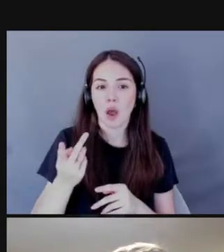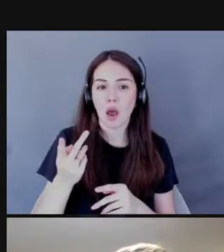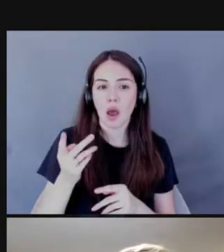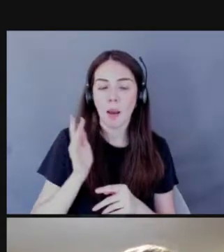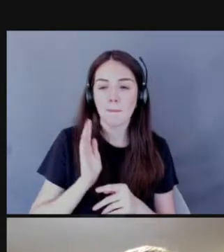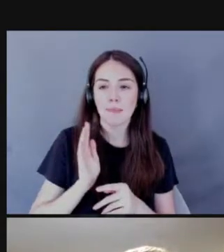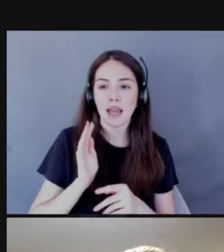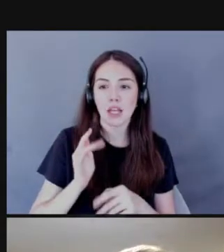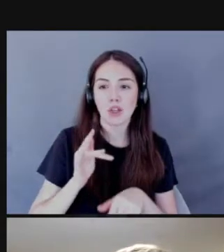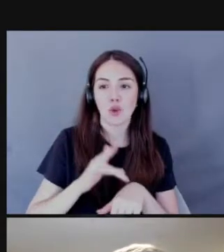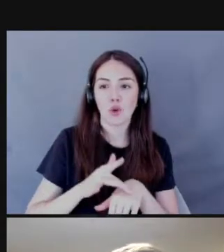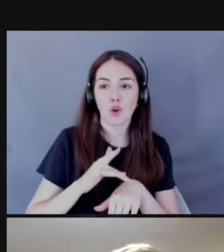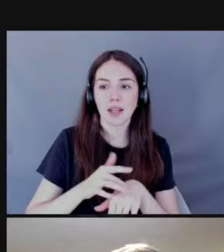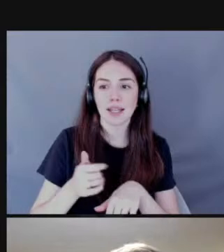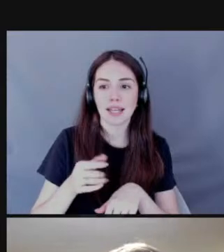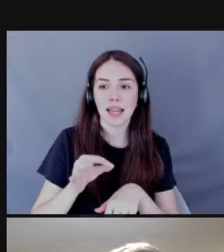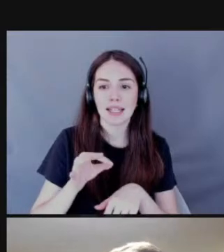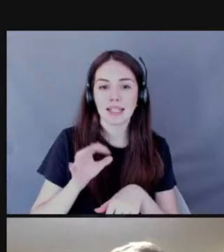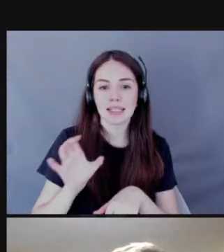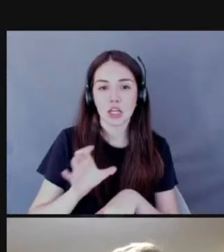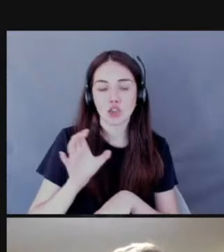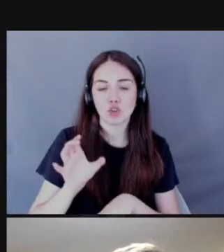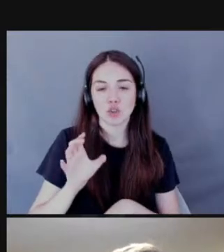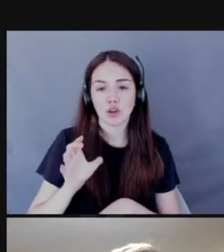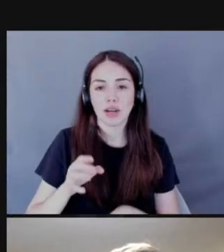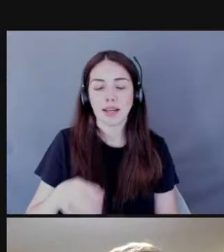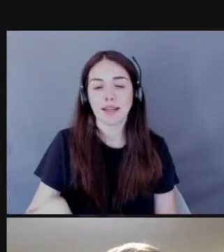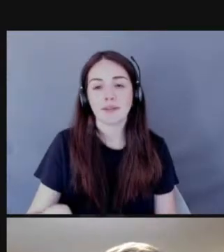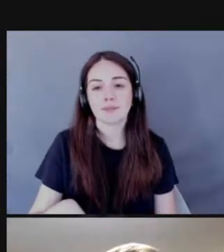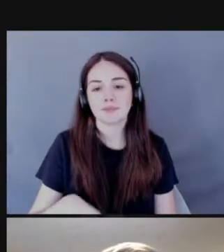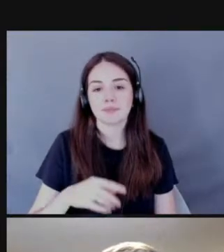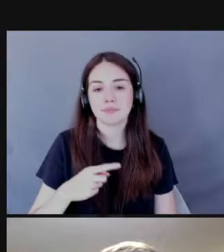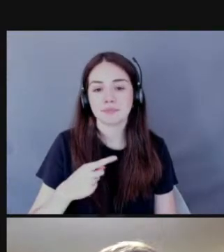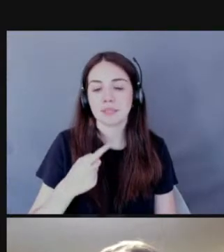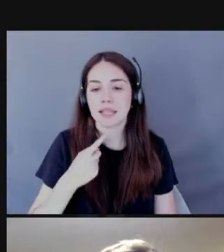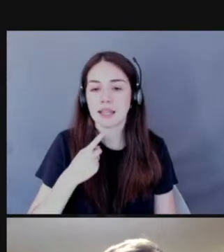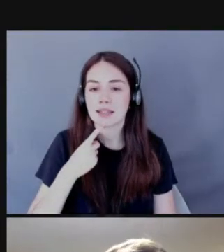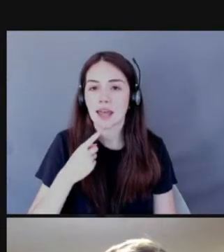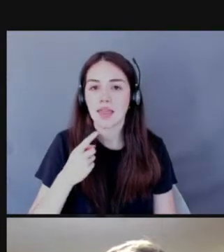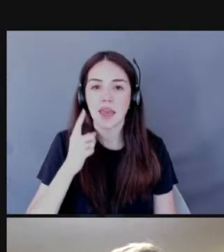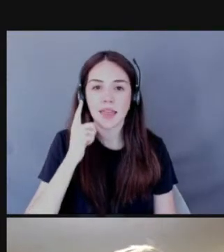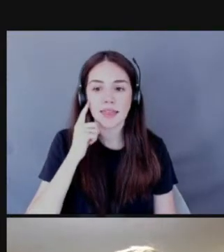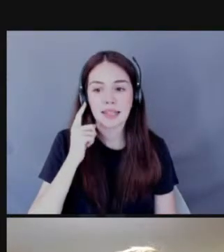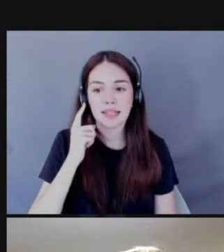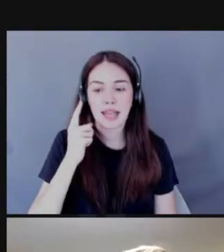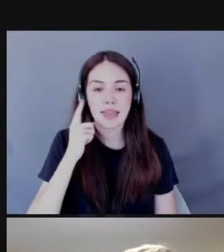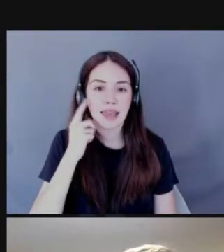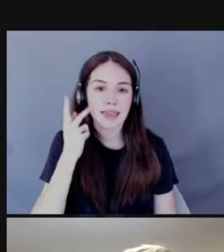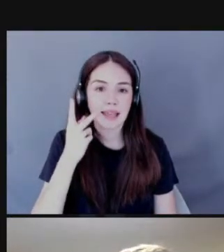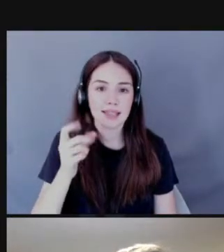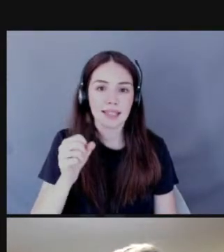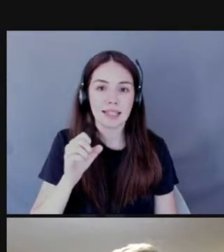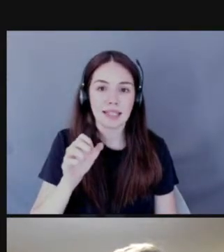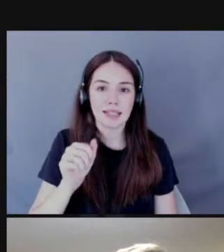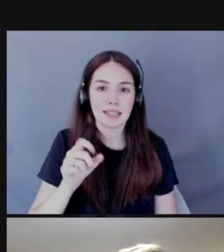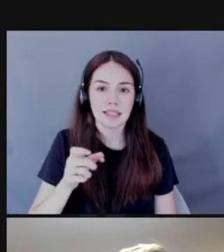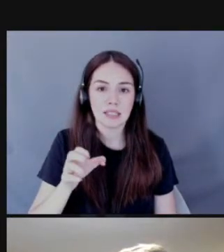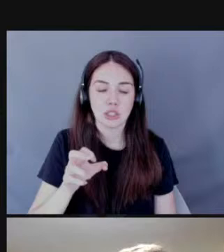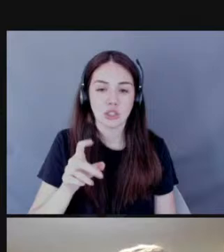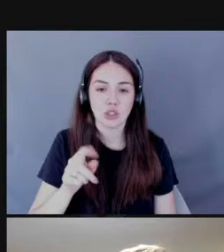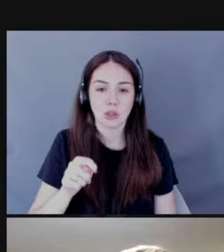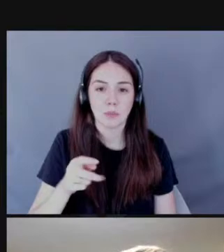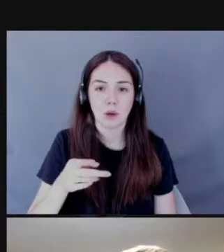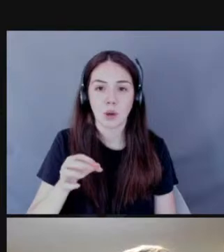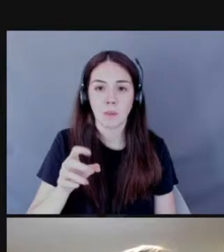century. And he says something like, they think they see the sea serpent going by Port Royal, South